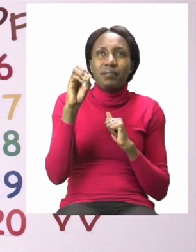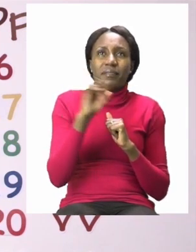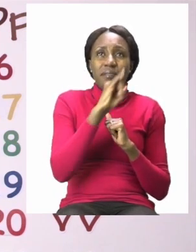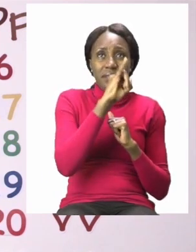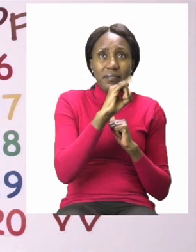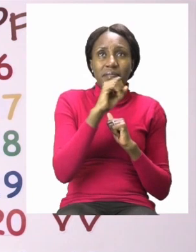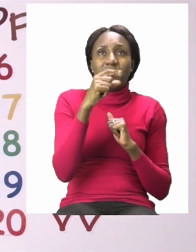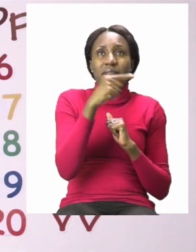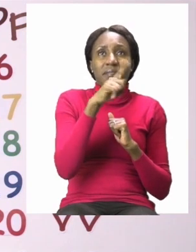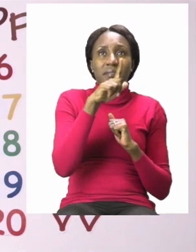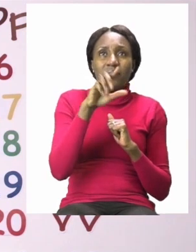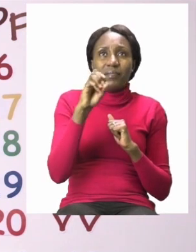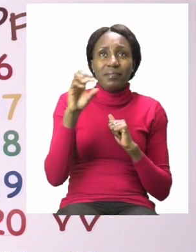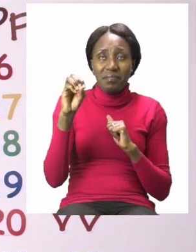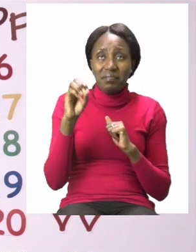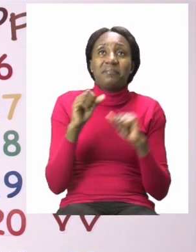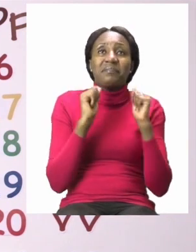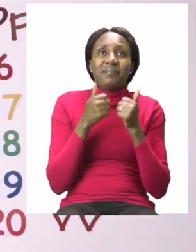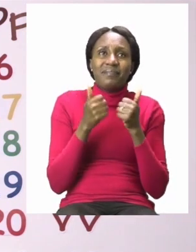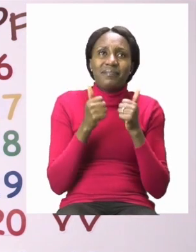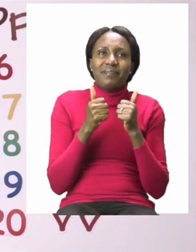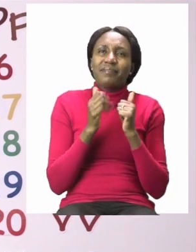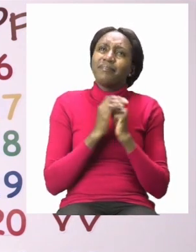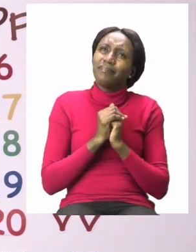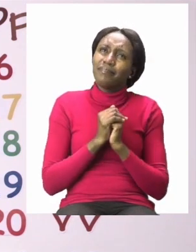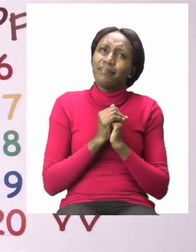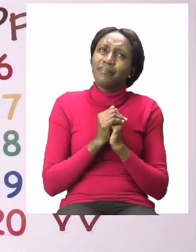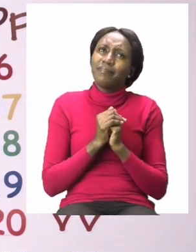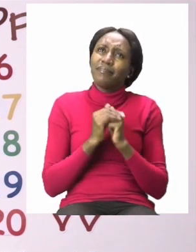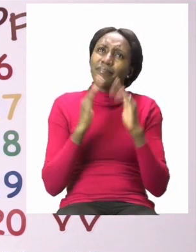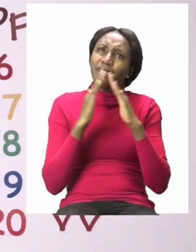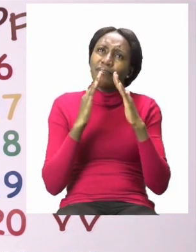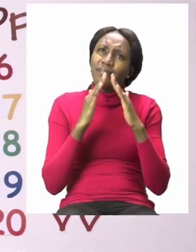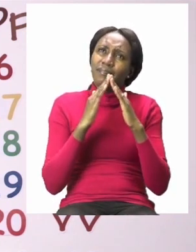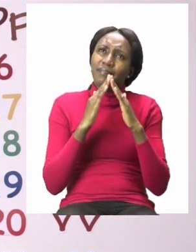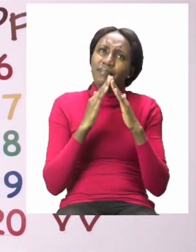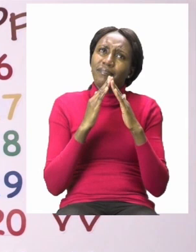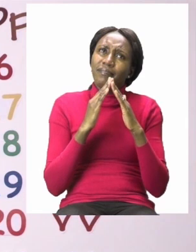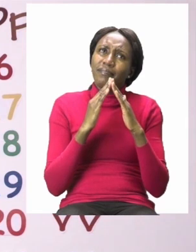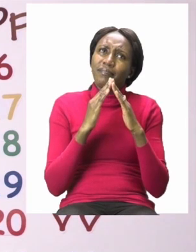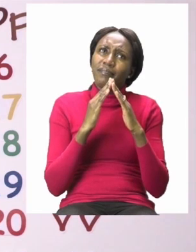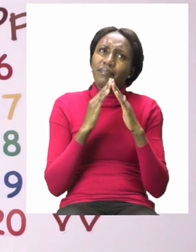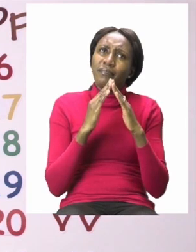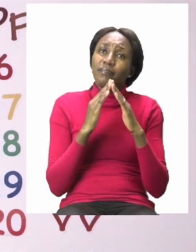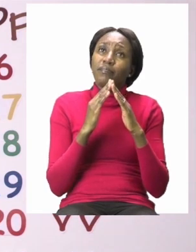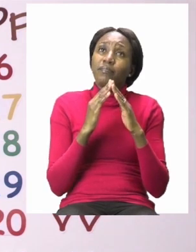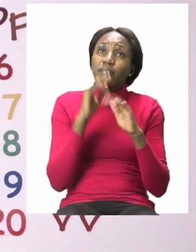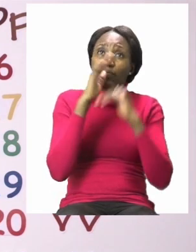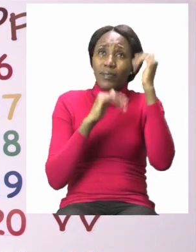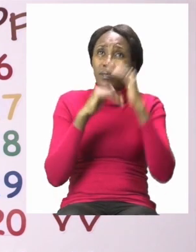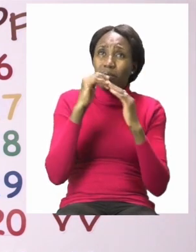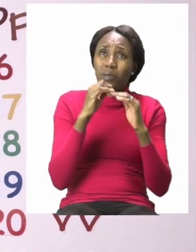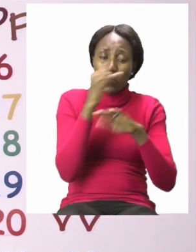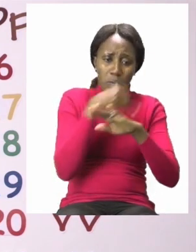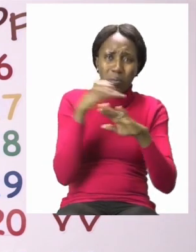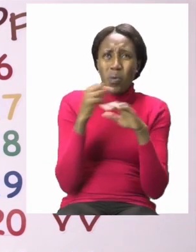Igloo. Well done. Now an igloo is a type of house that is built where it's very, very